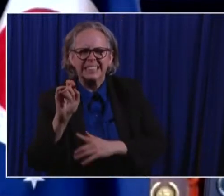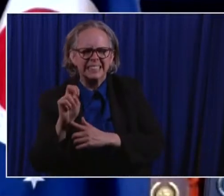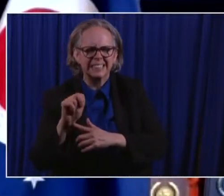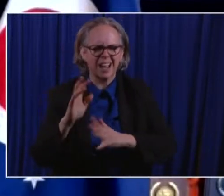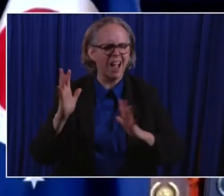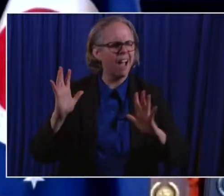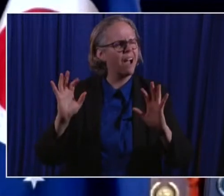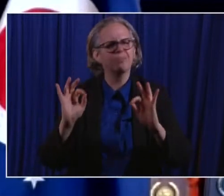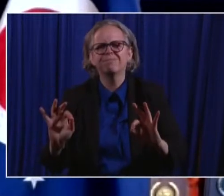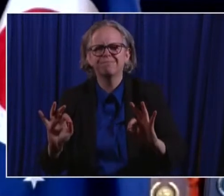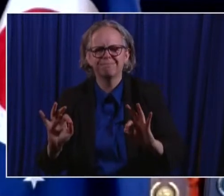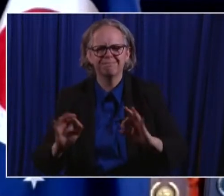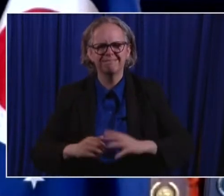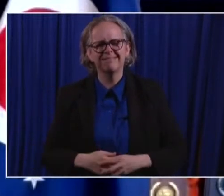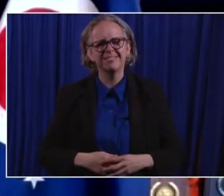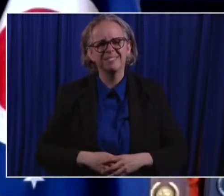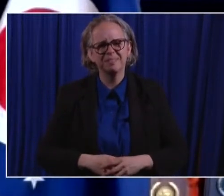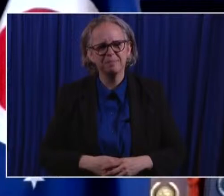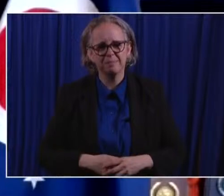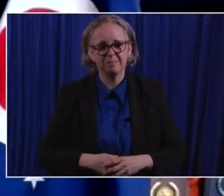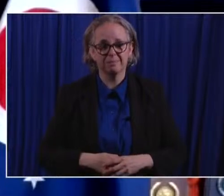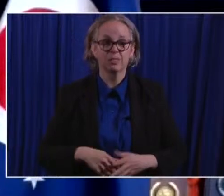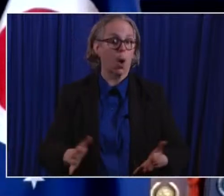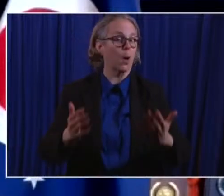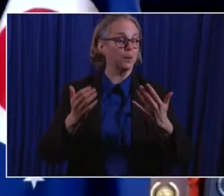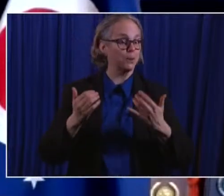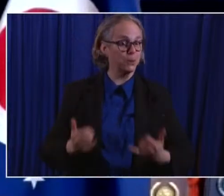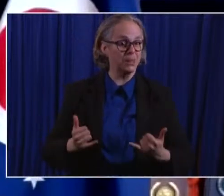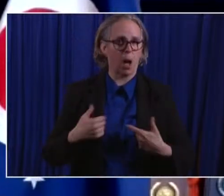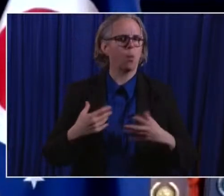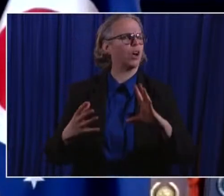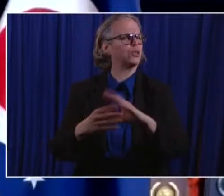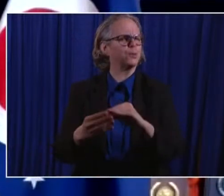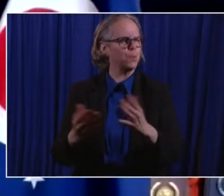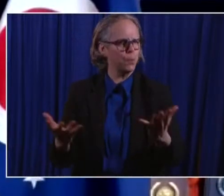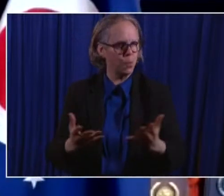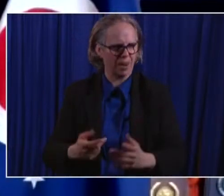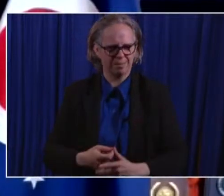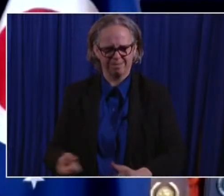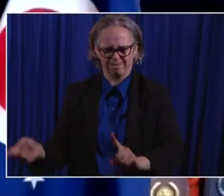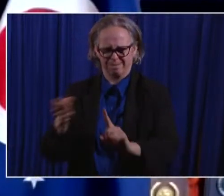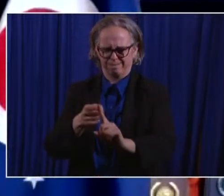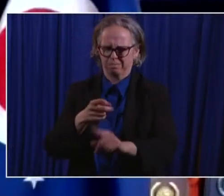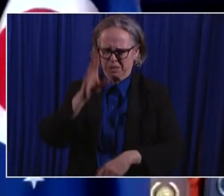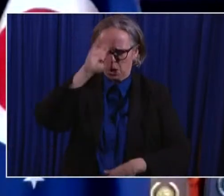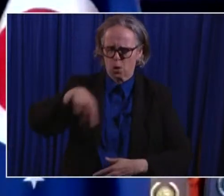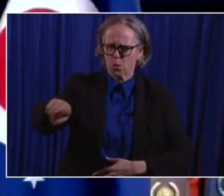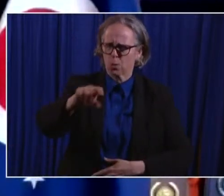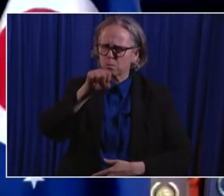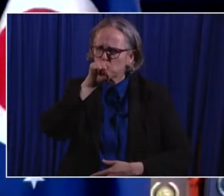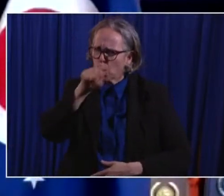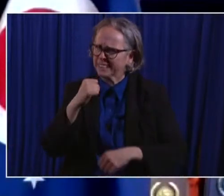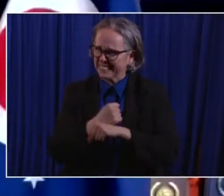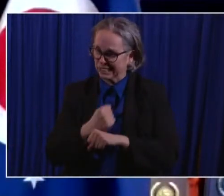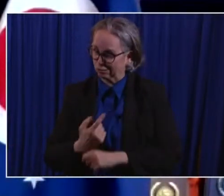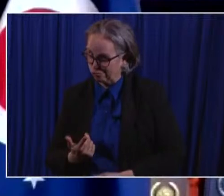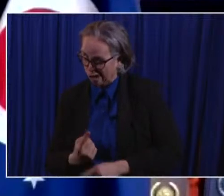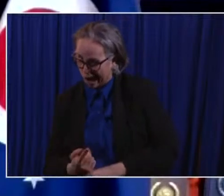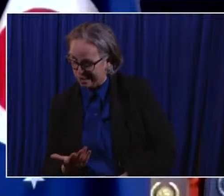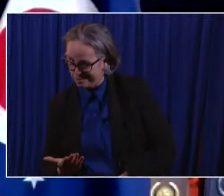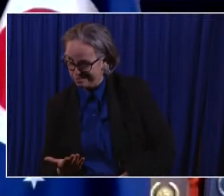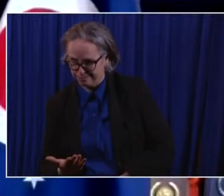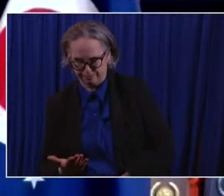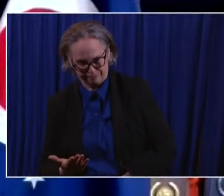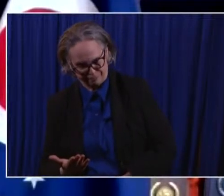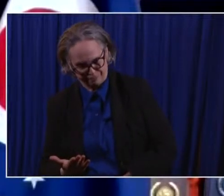I also, what I want to talk about today is, I know how everyone loves a good statistic, and we have